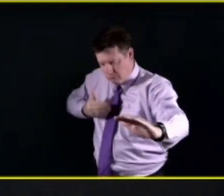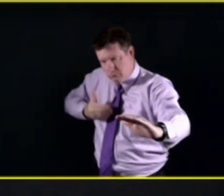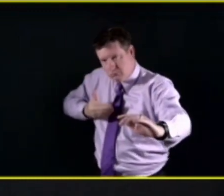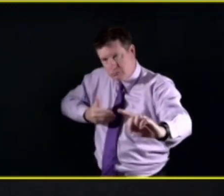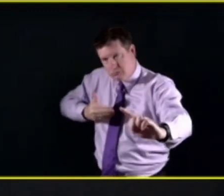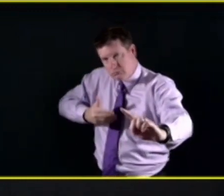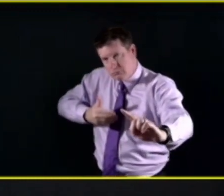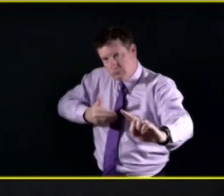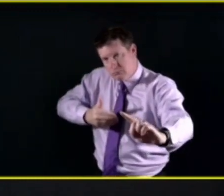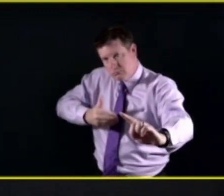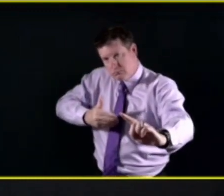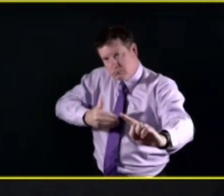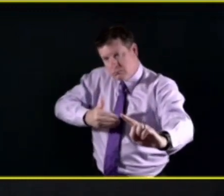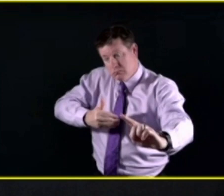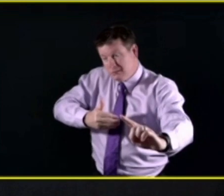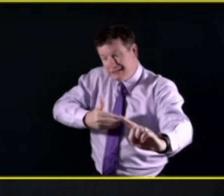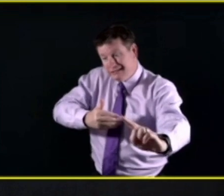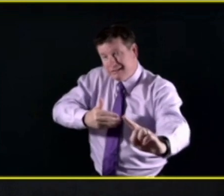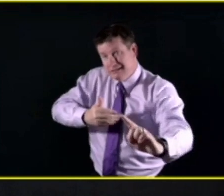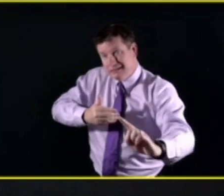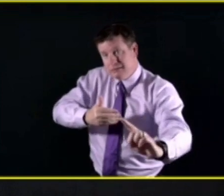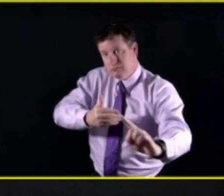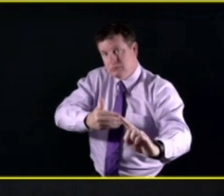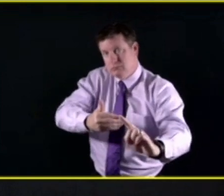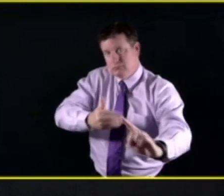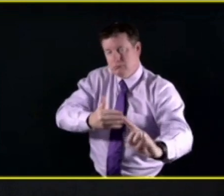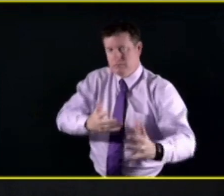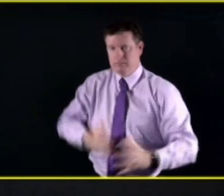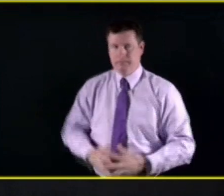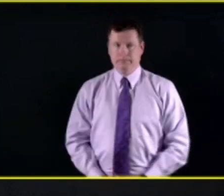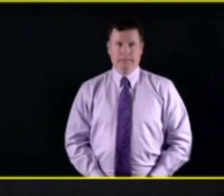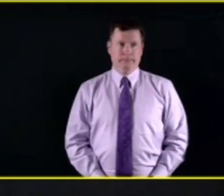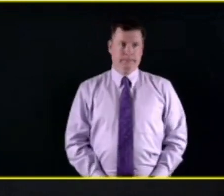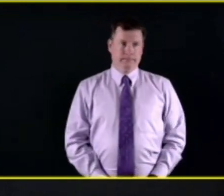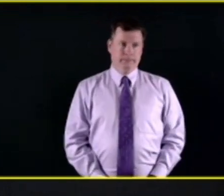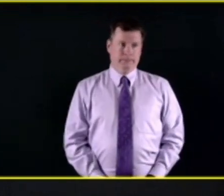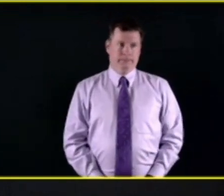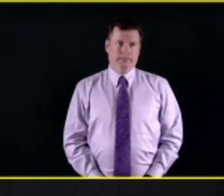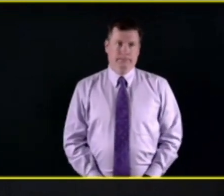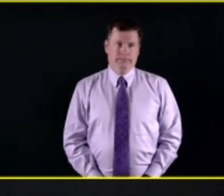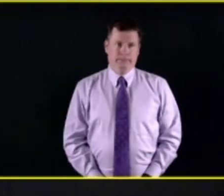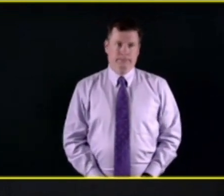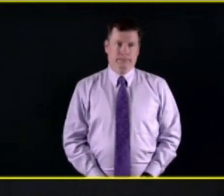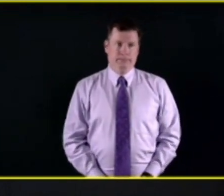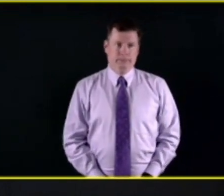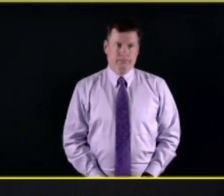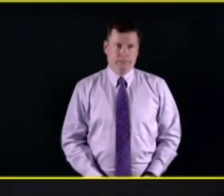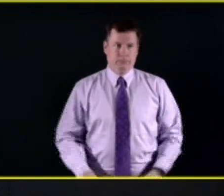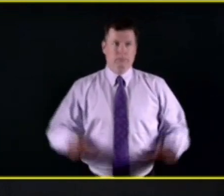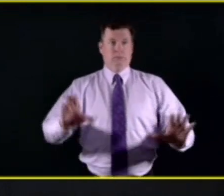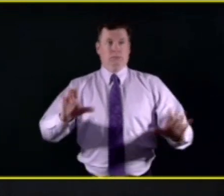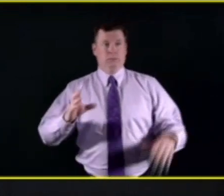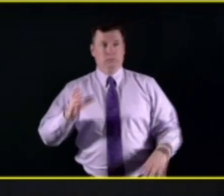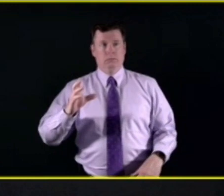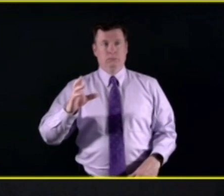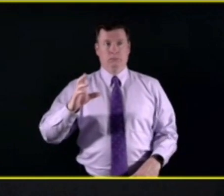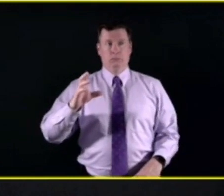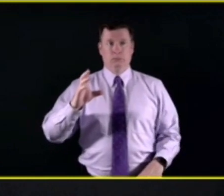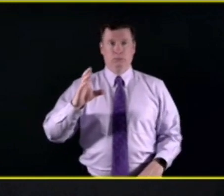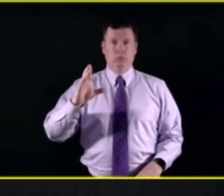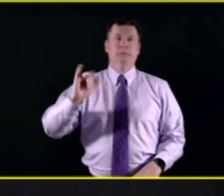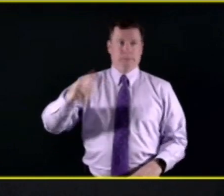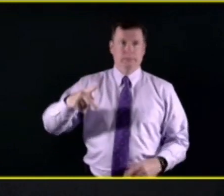Thank you, Will. And I'll apologize to everyone, but especially Dr. Mendoza. We were delighted you could join us today. Dr. Mendoza, I'm sorry we